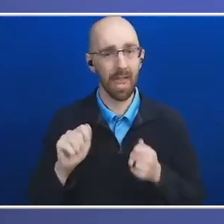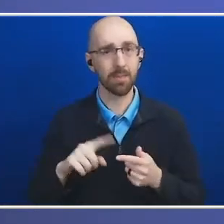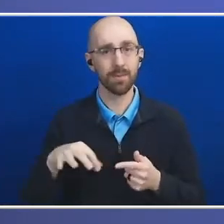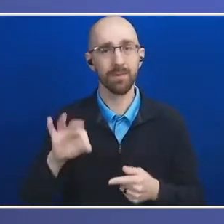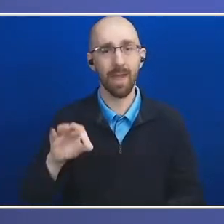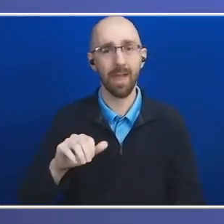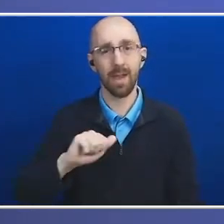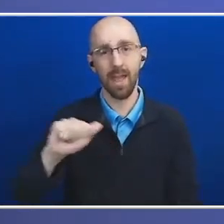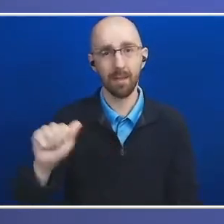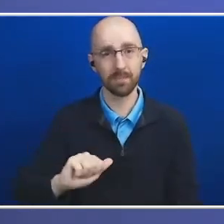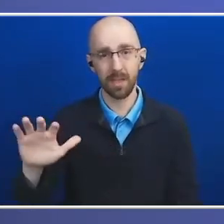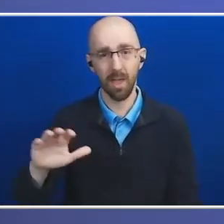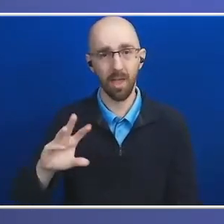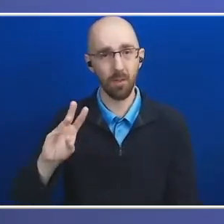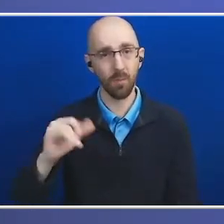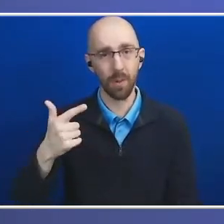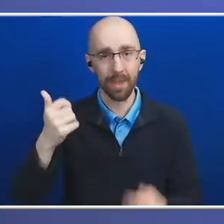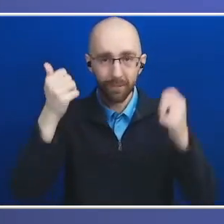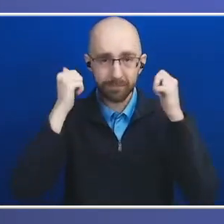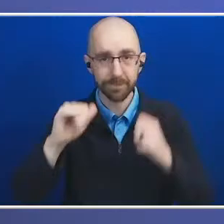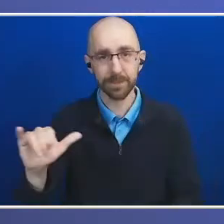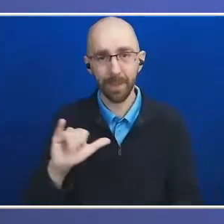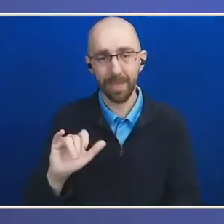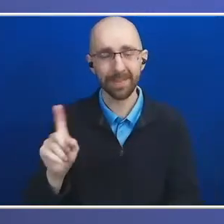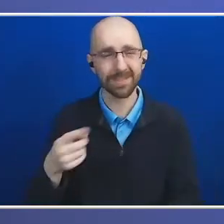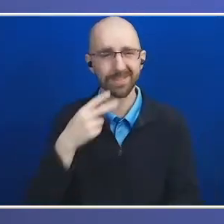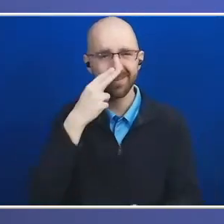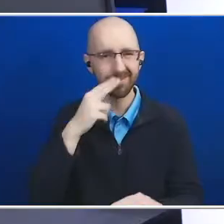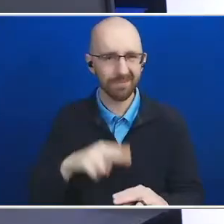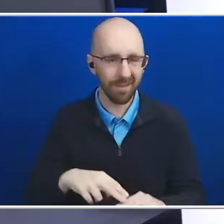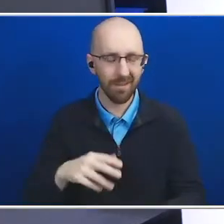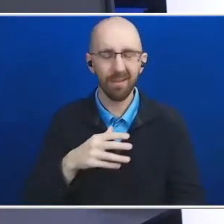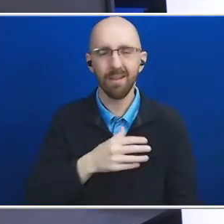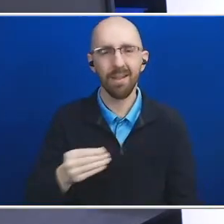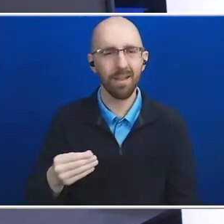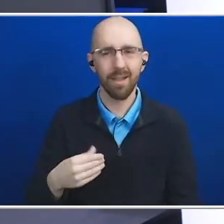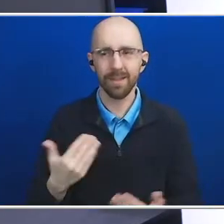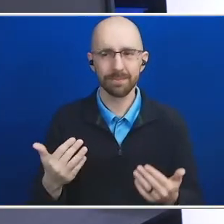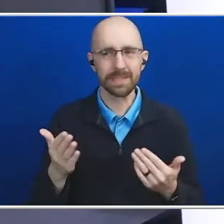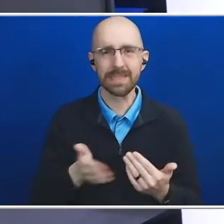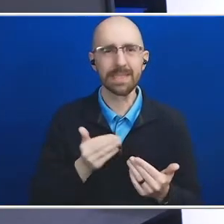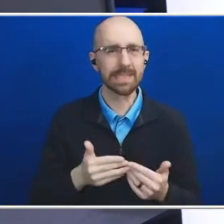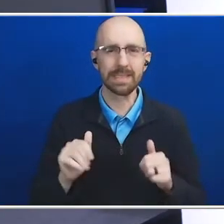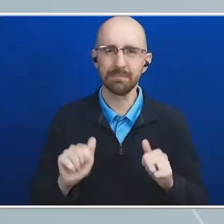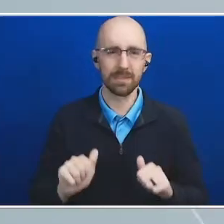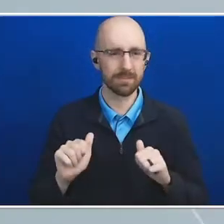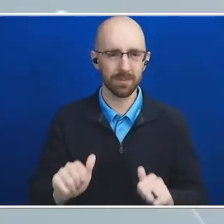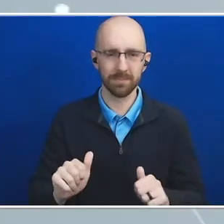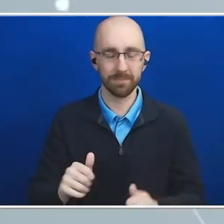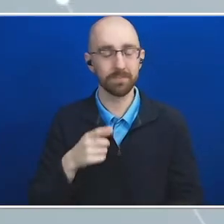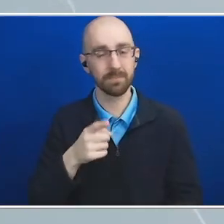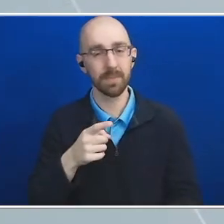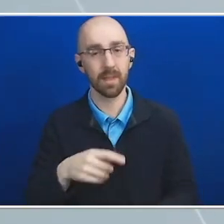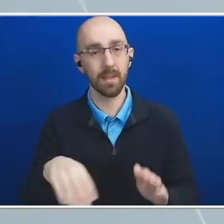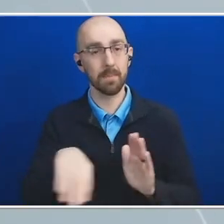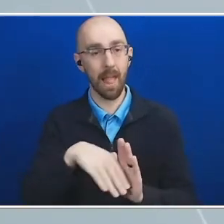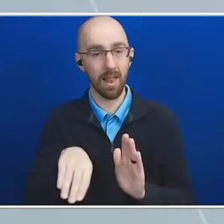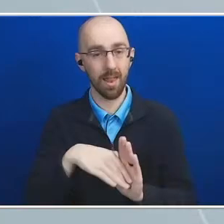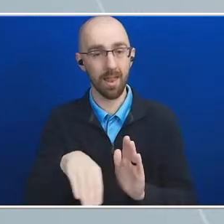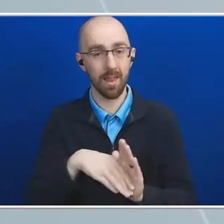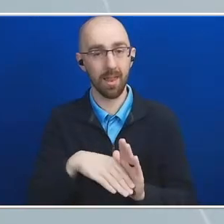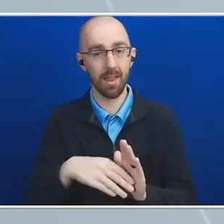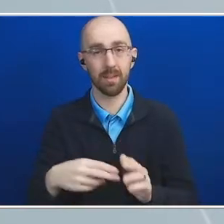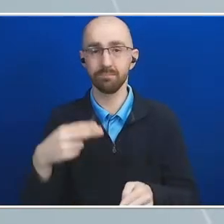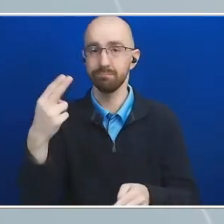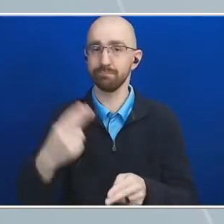just to make it as fun and easy as possible. And then you rang the bell, marking the end of your chemo treatment.